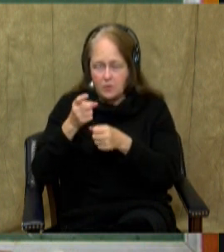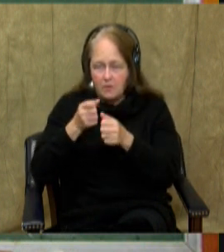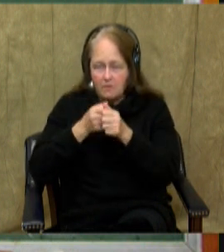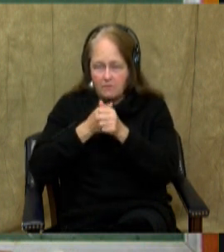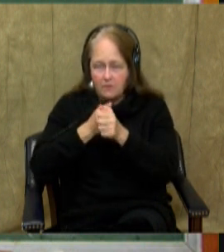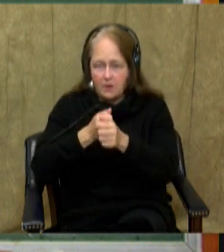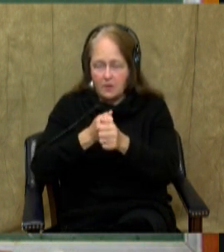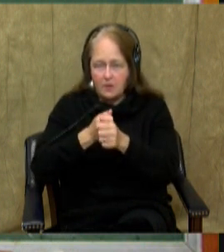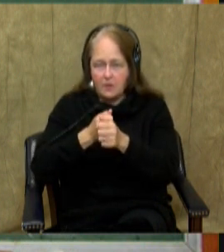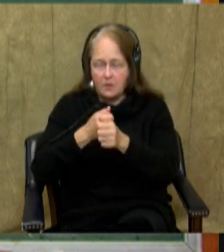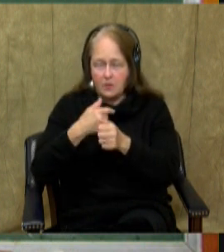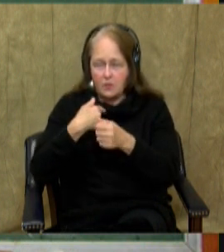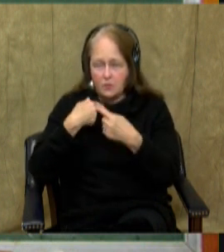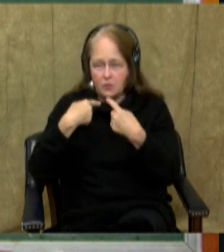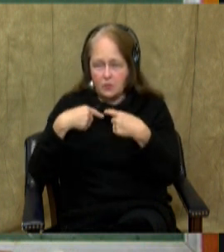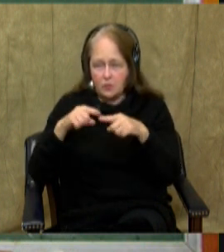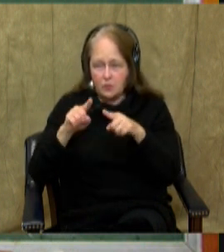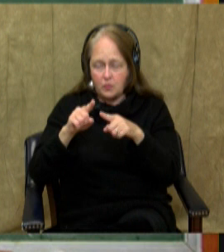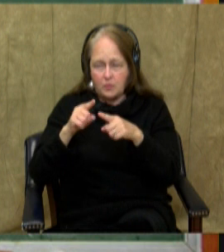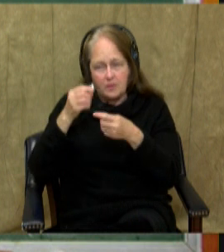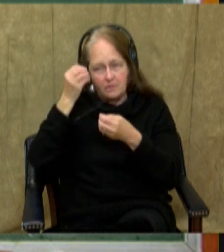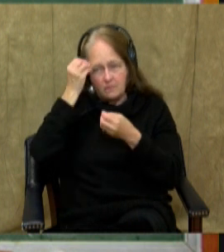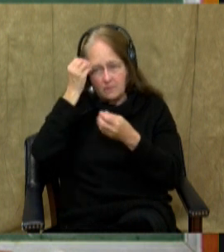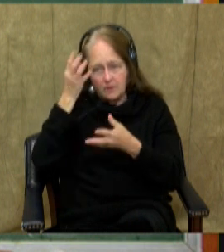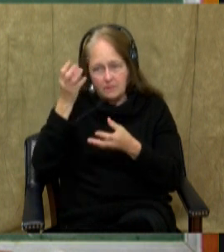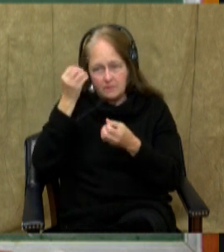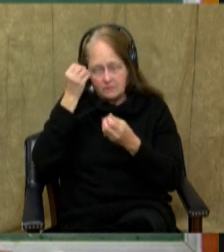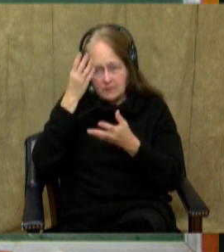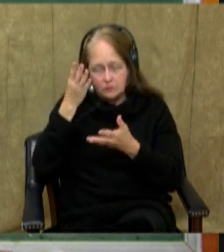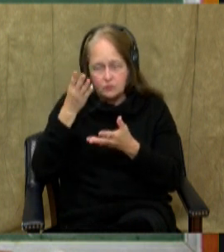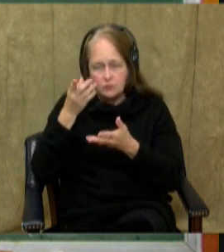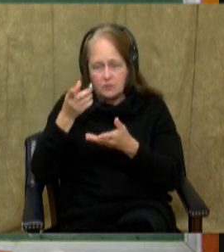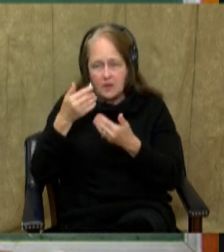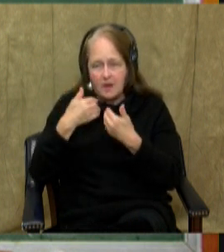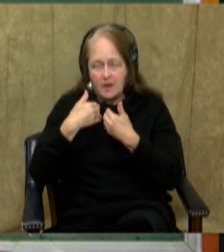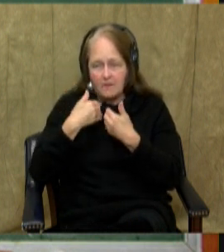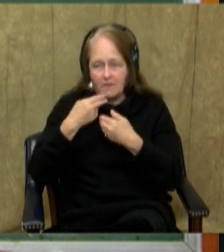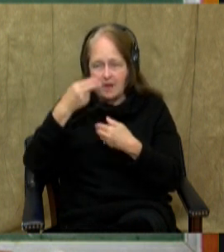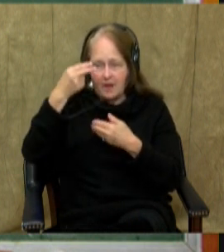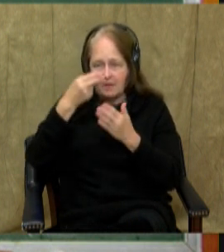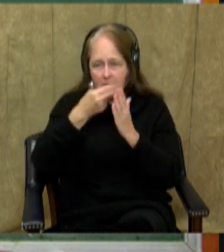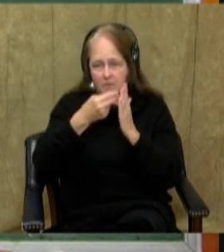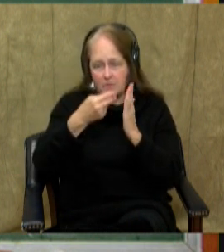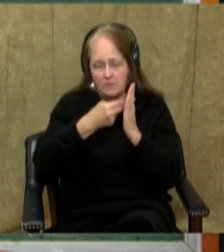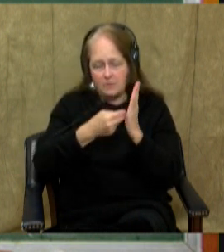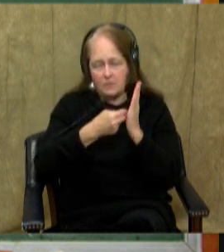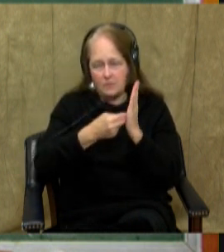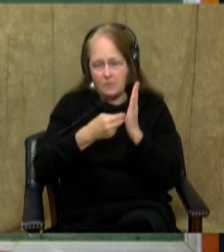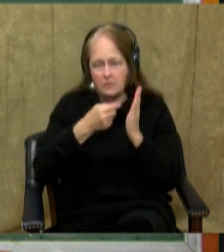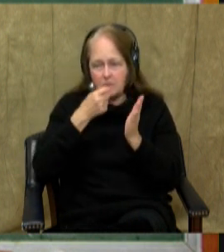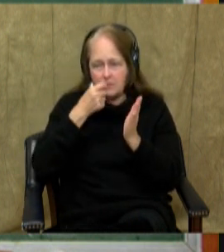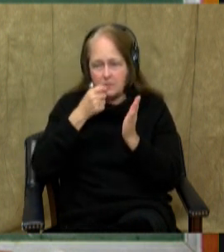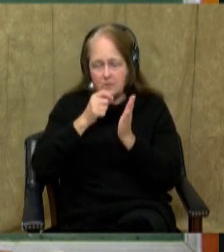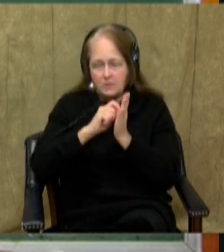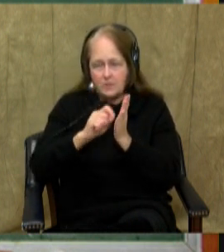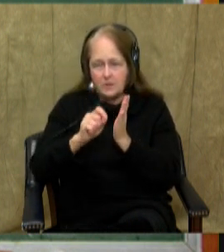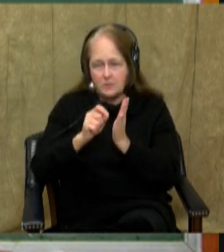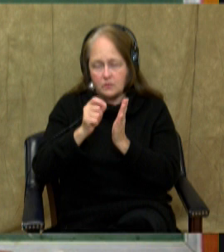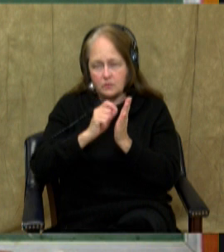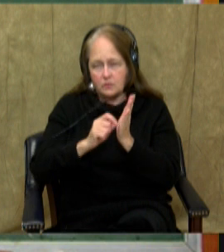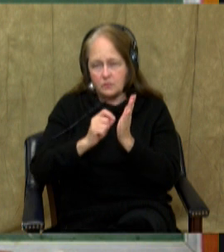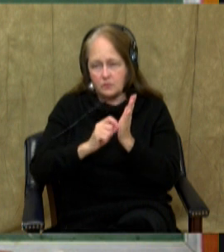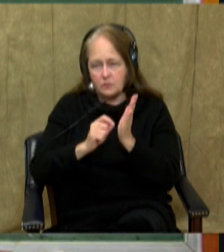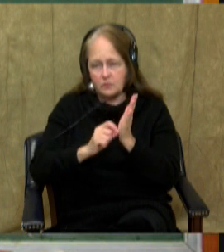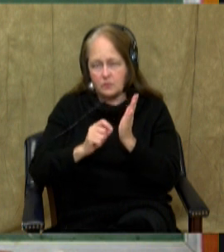follow along as I go through the information, you can. If you have a highlighter or pen that you would like to use